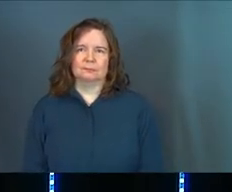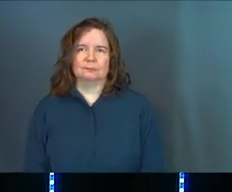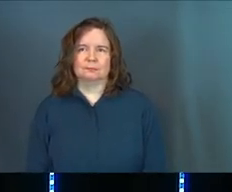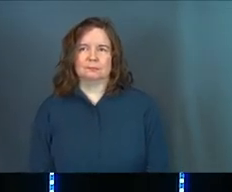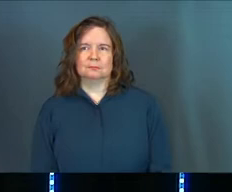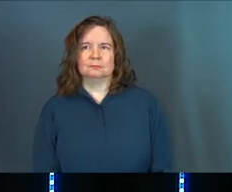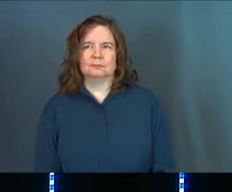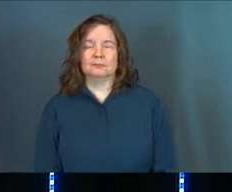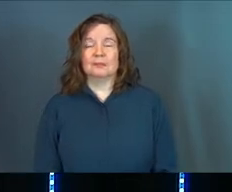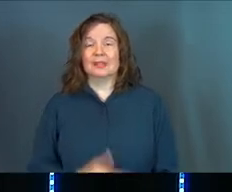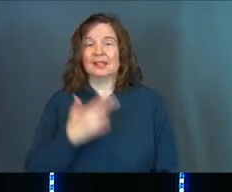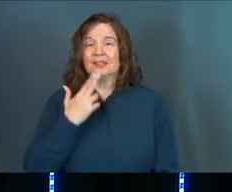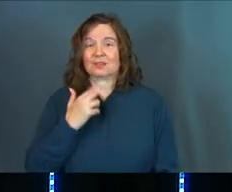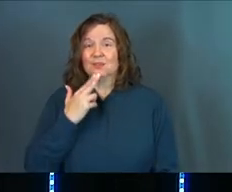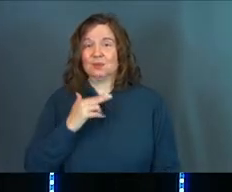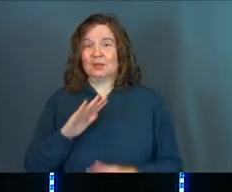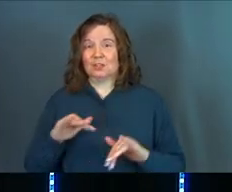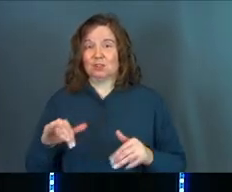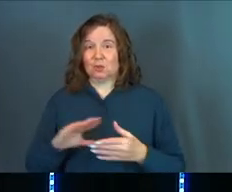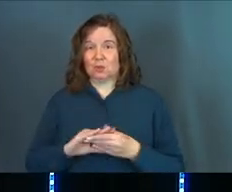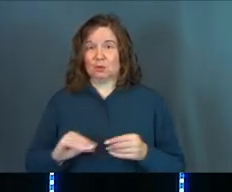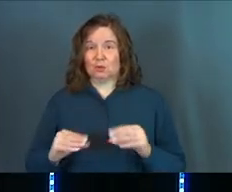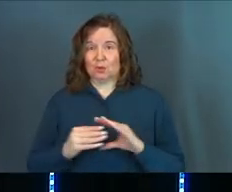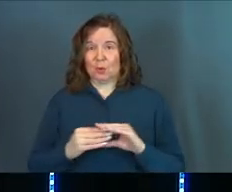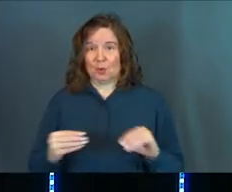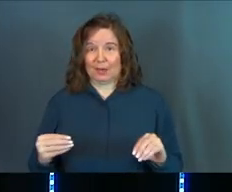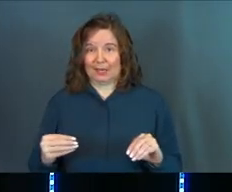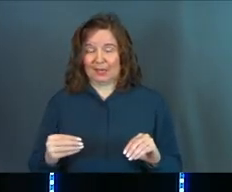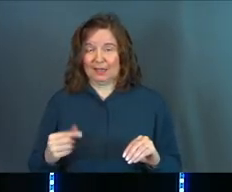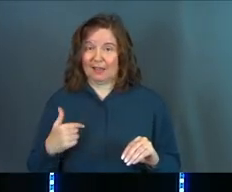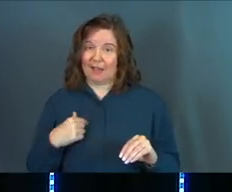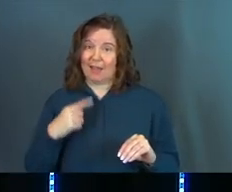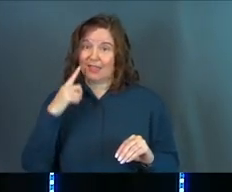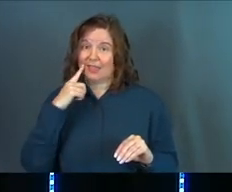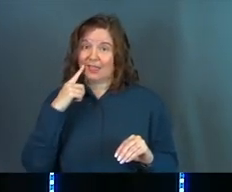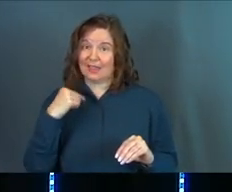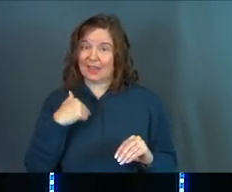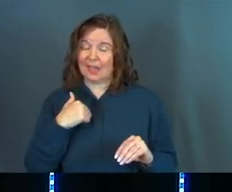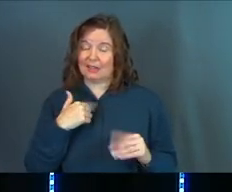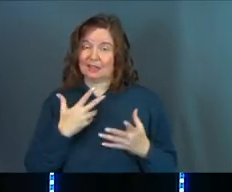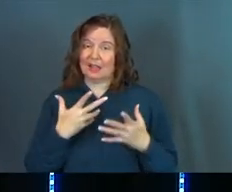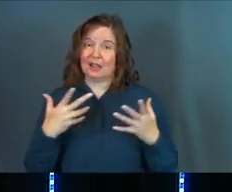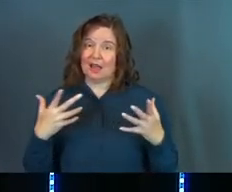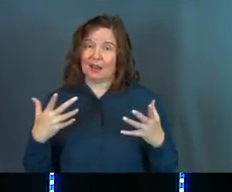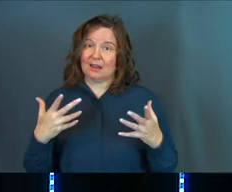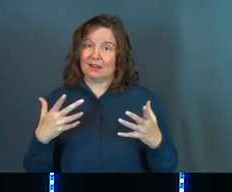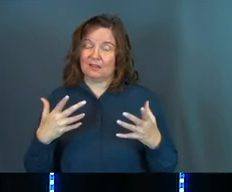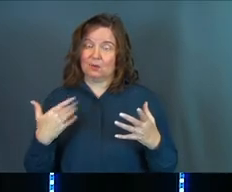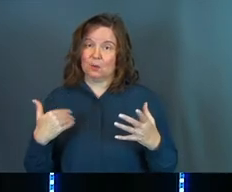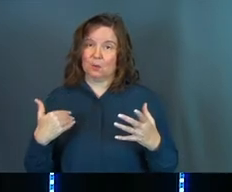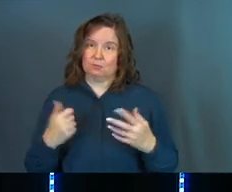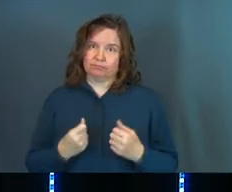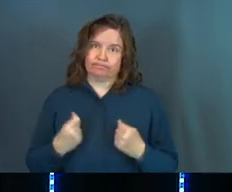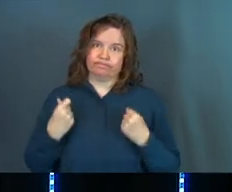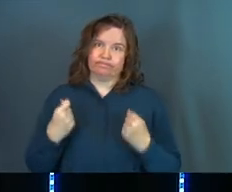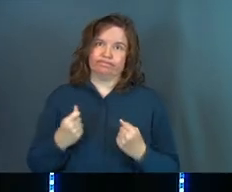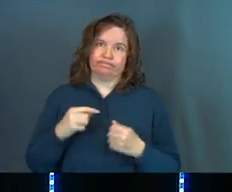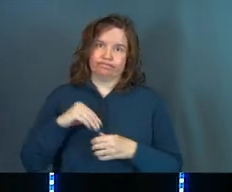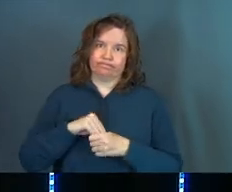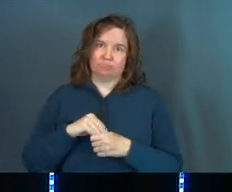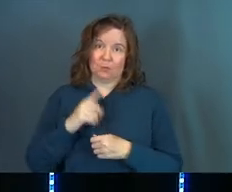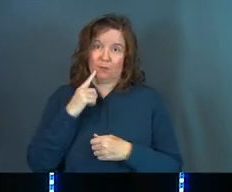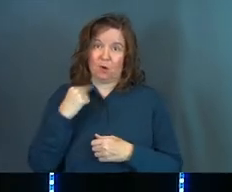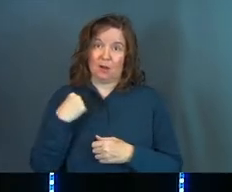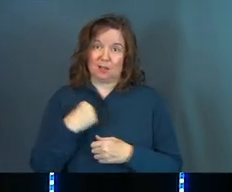It's this cute little children's story, I think, has got a whole lot of bite to it for